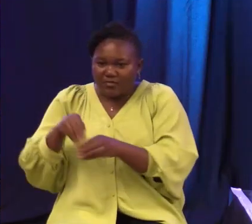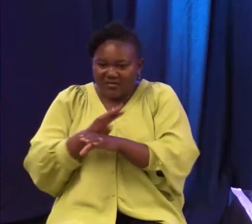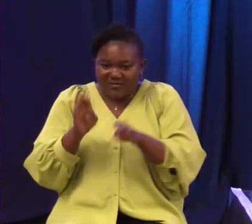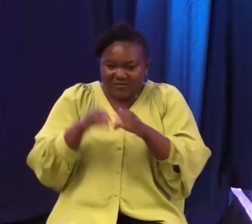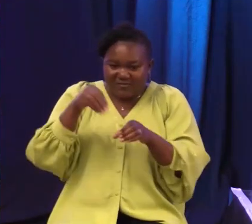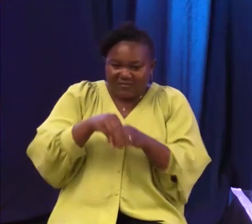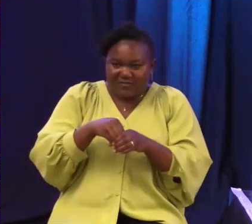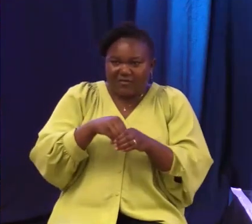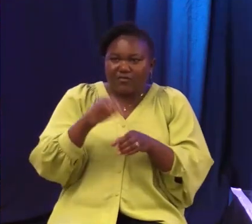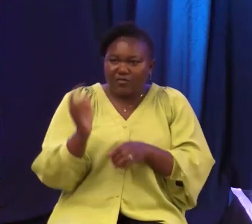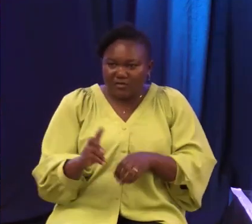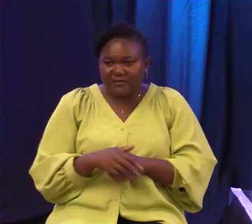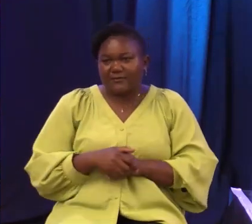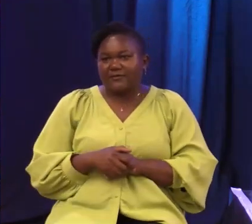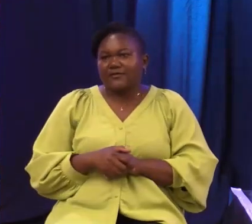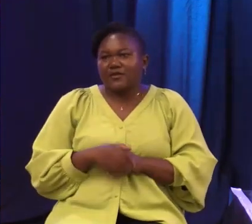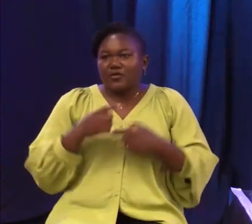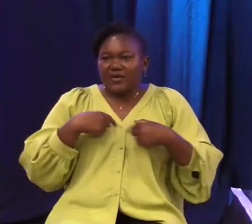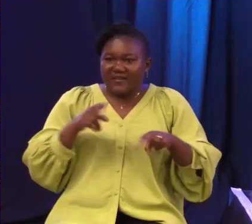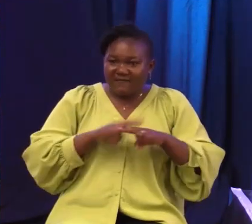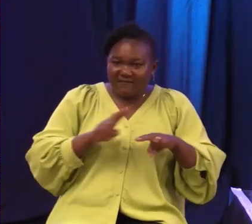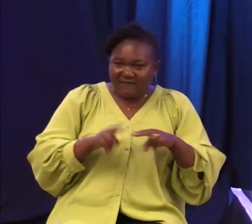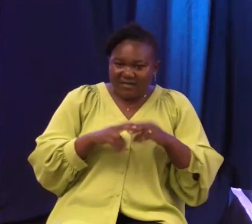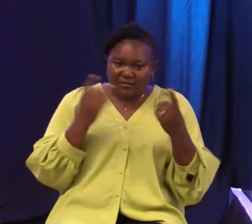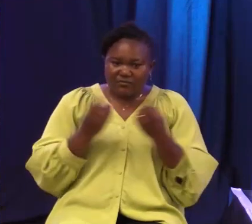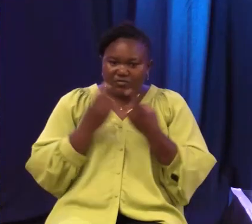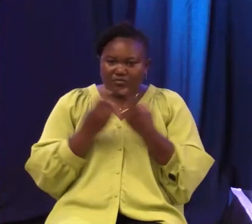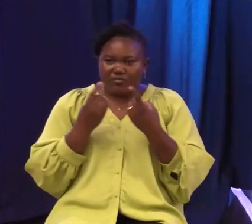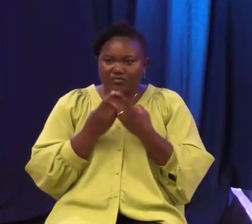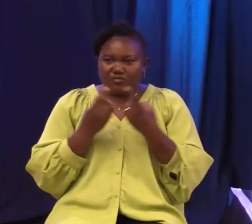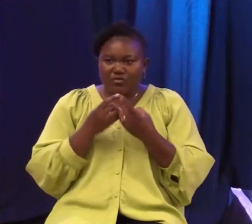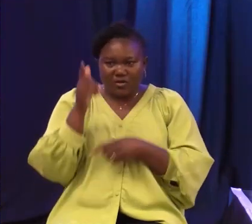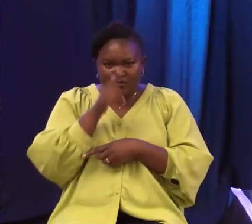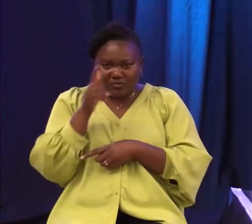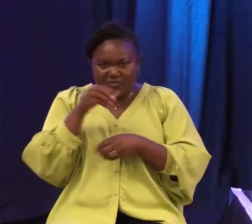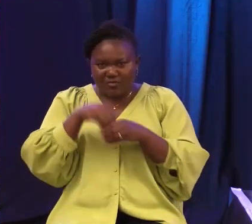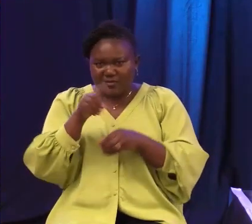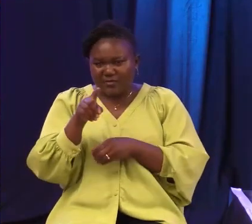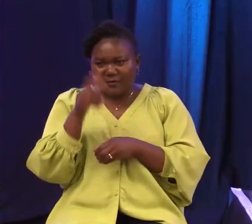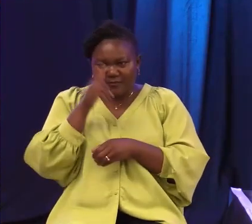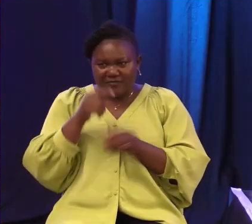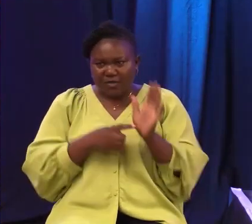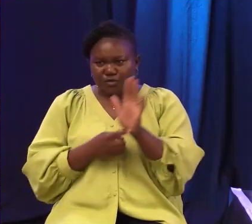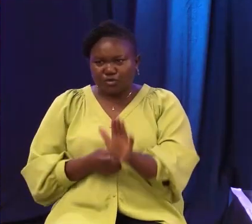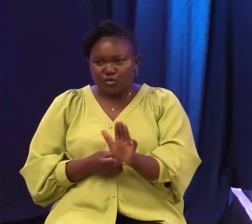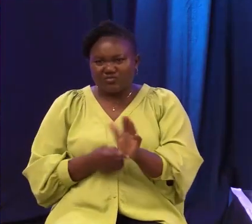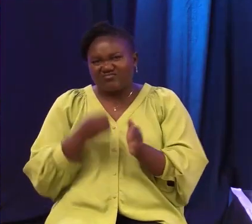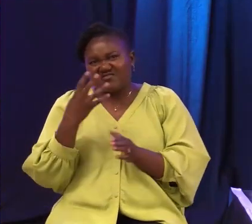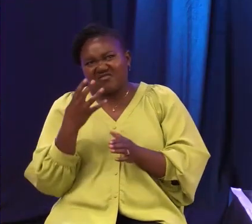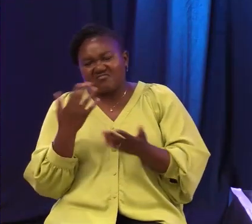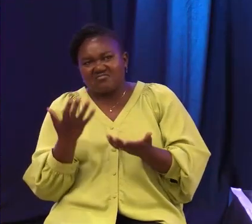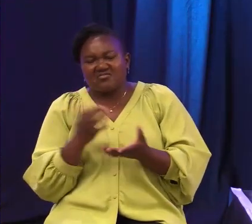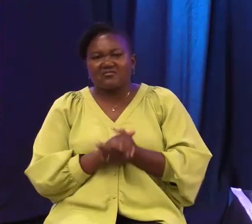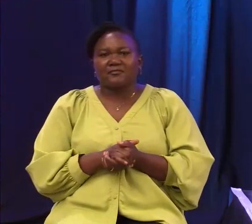cluster rights. So we're just going to quickly play the videos. They are short, 1 minute or so videos, 4